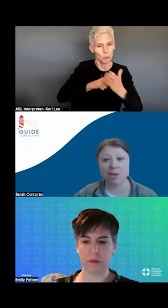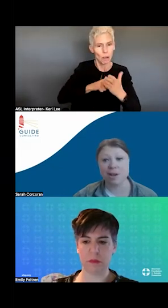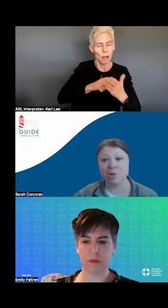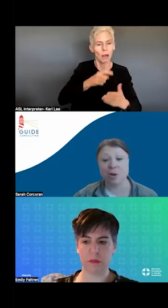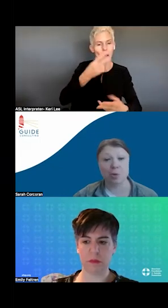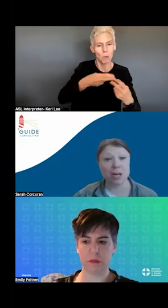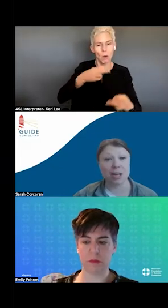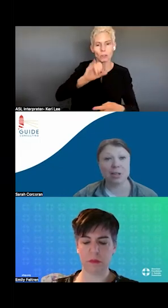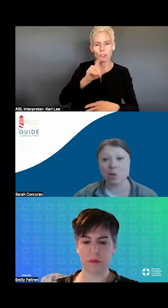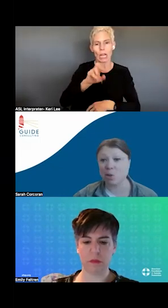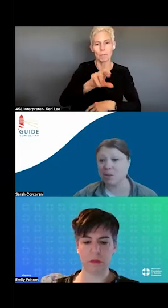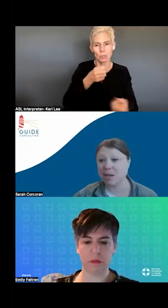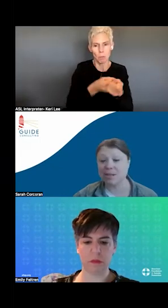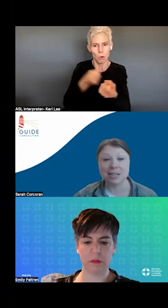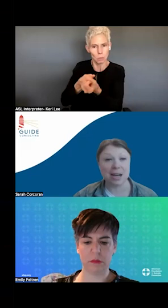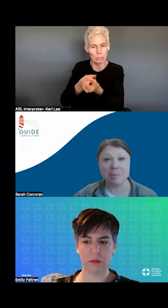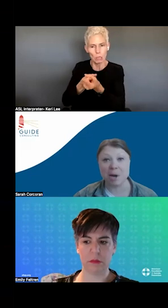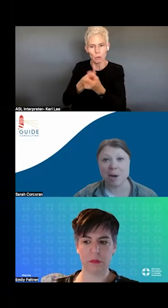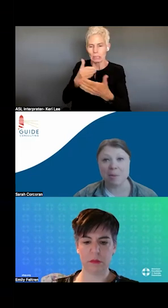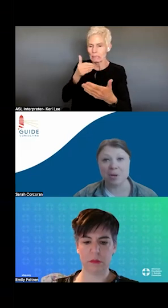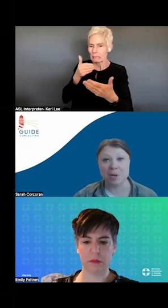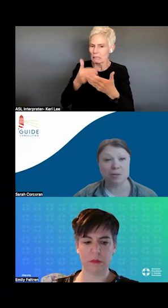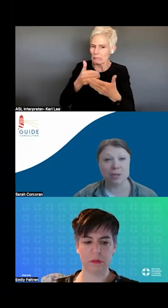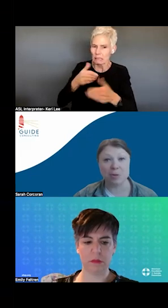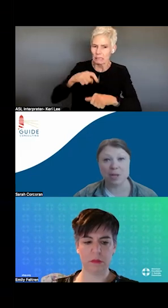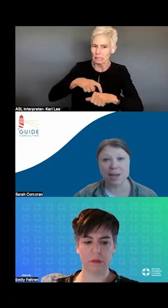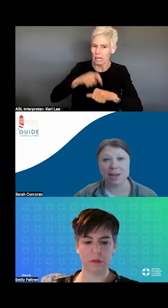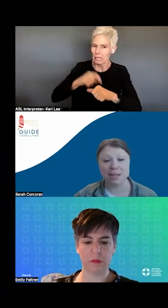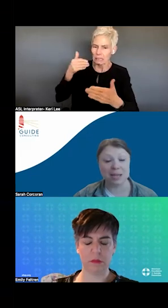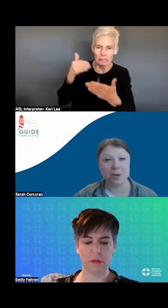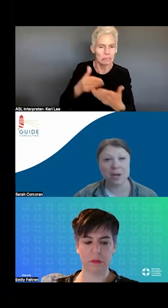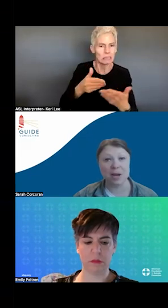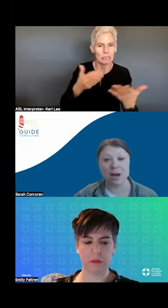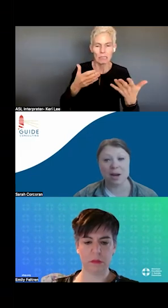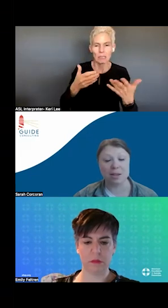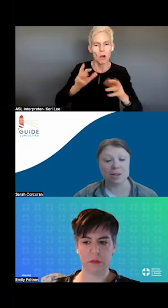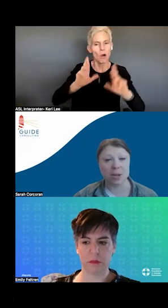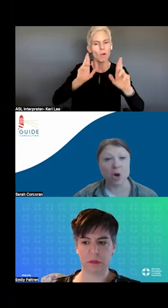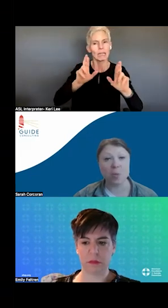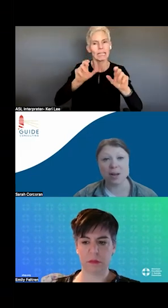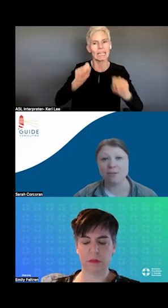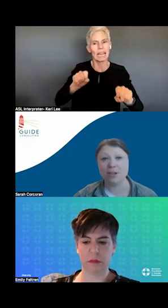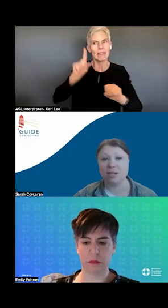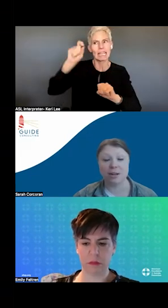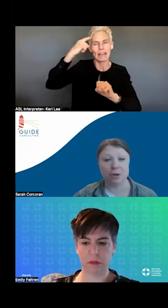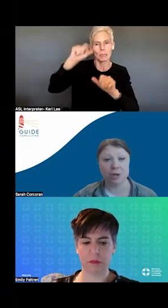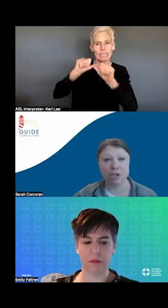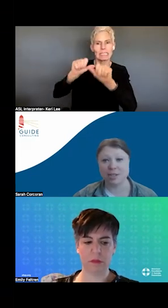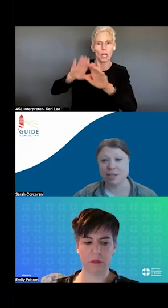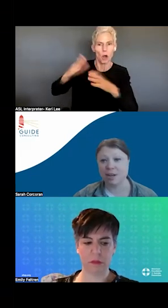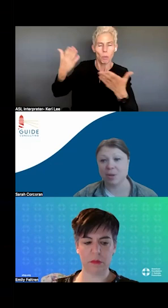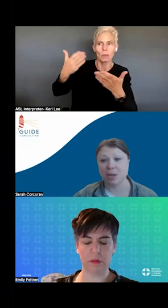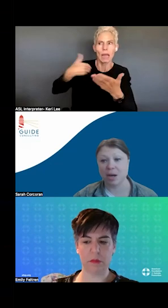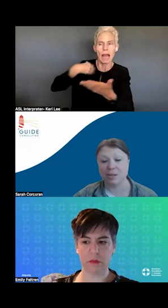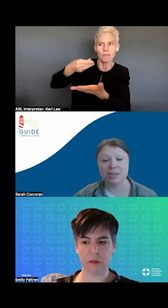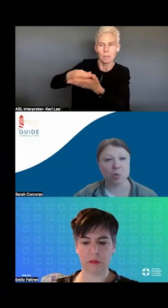chambers. So we are running a little close on time, but hopefully we can keep the government open and funded and avert a